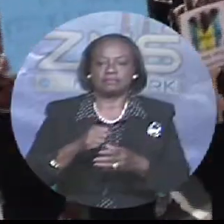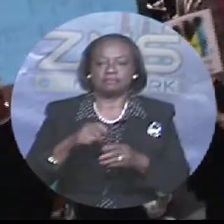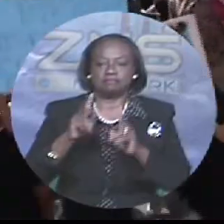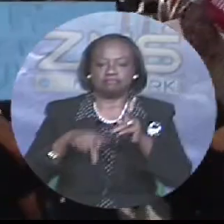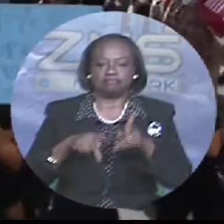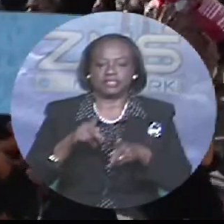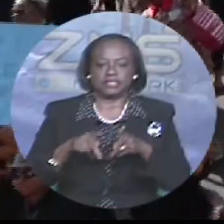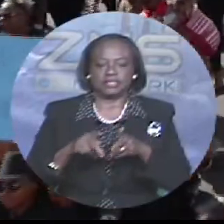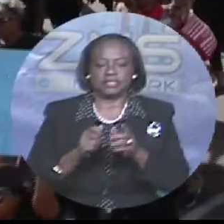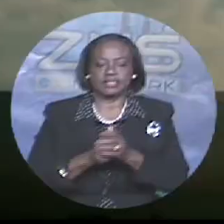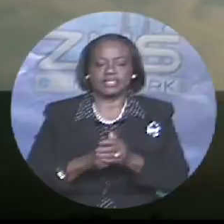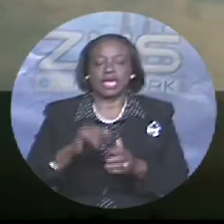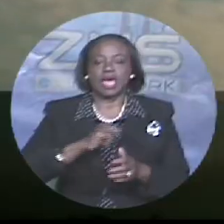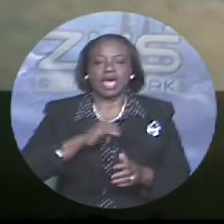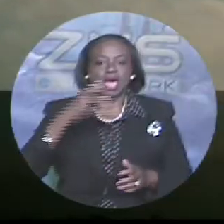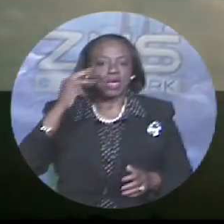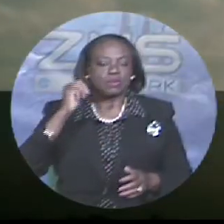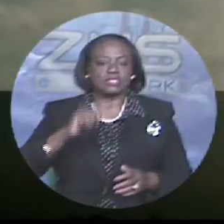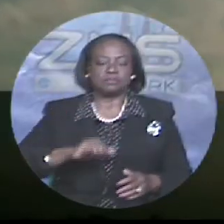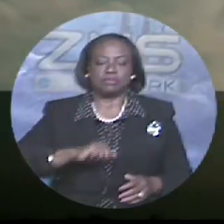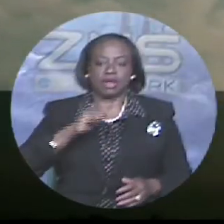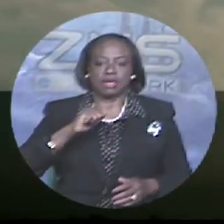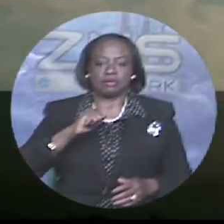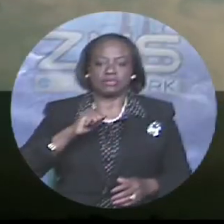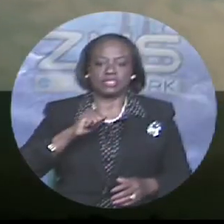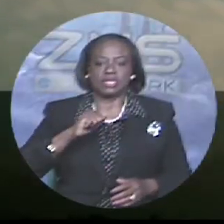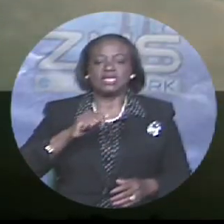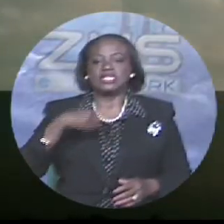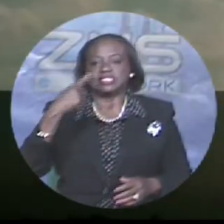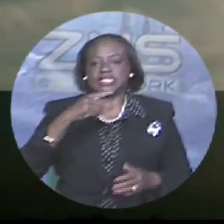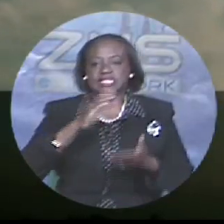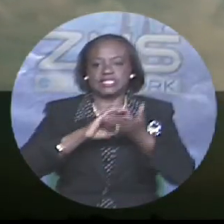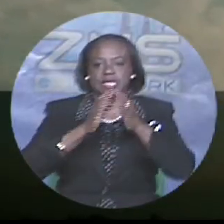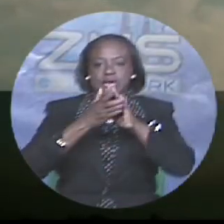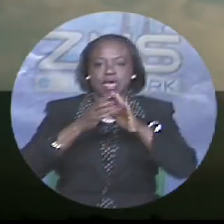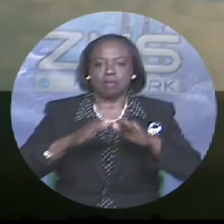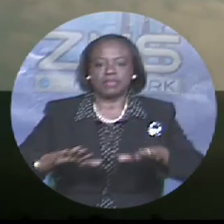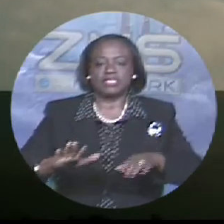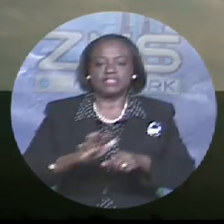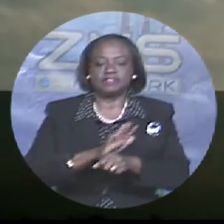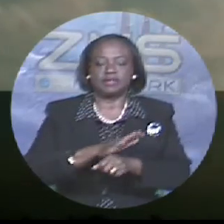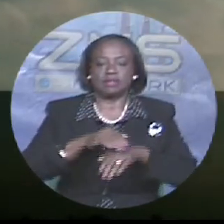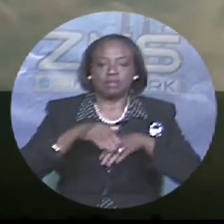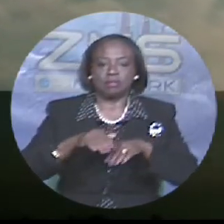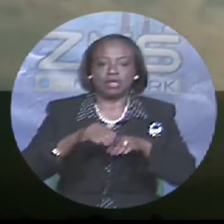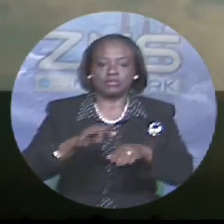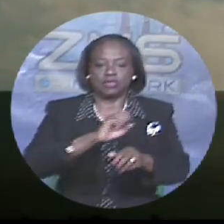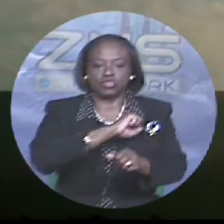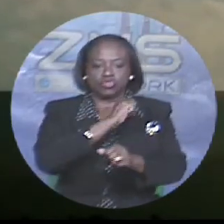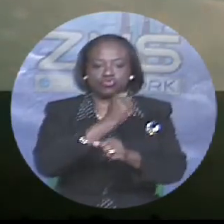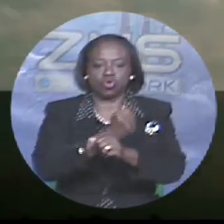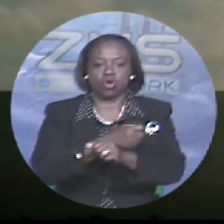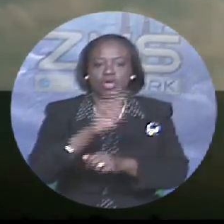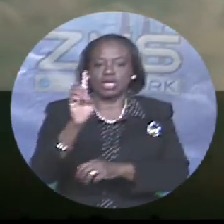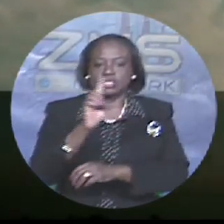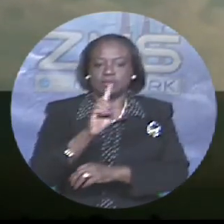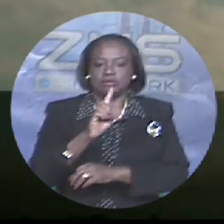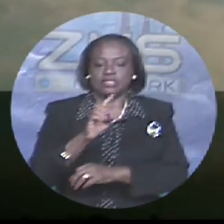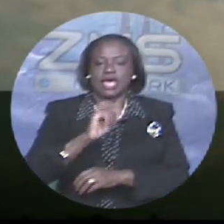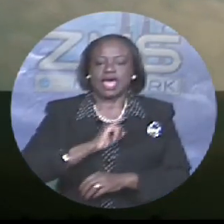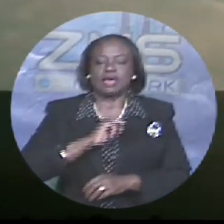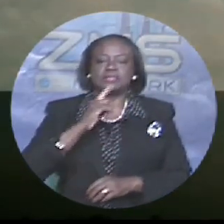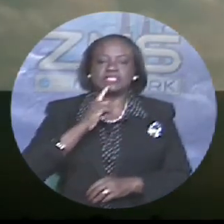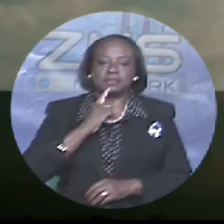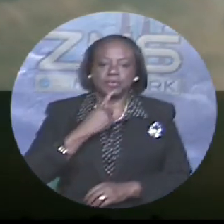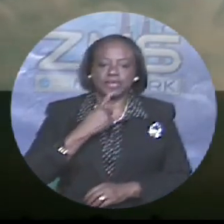much as I was proud to acknowledge that this peaceful march was really reflective of a strong democracy at work, I was disappointed